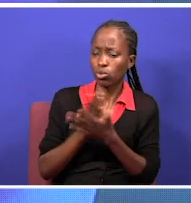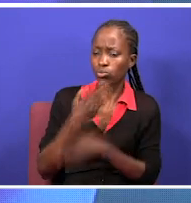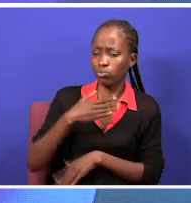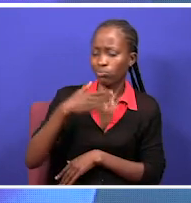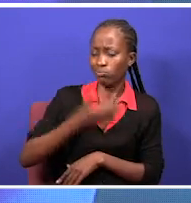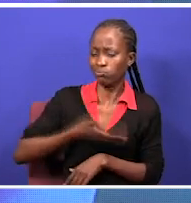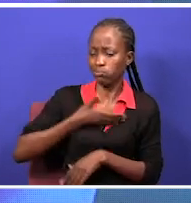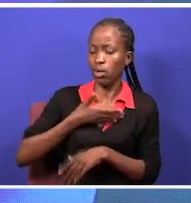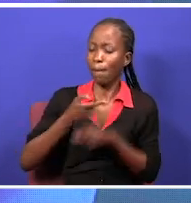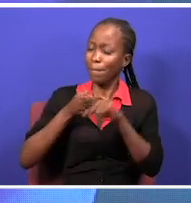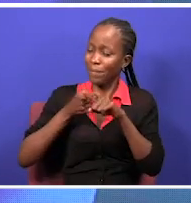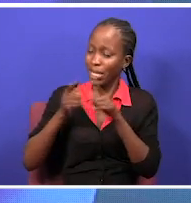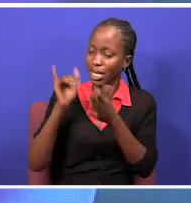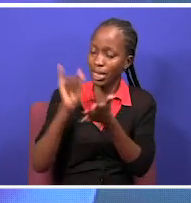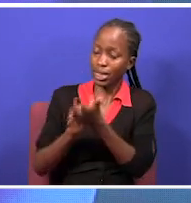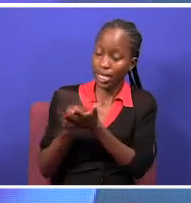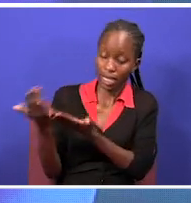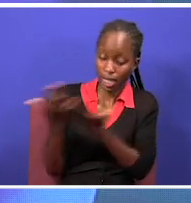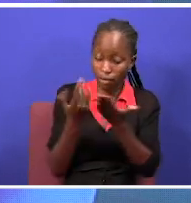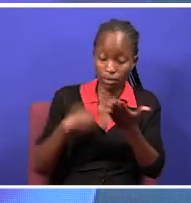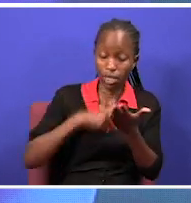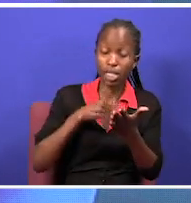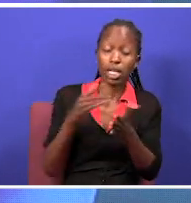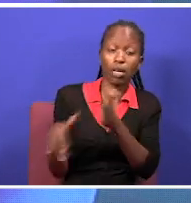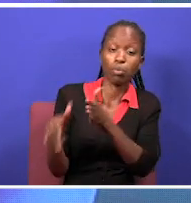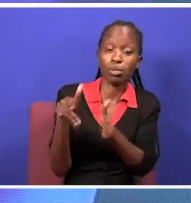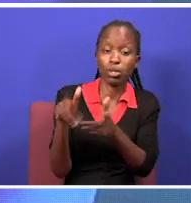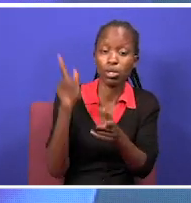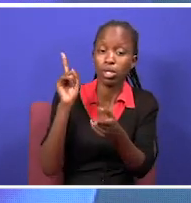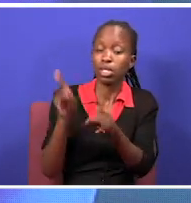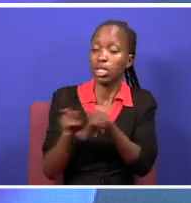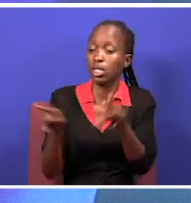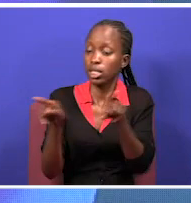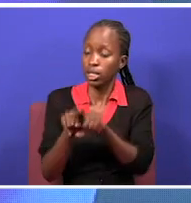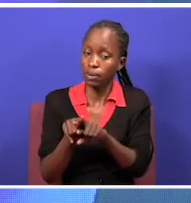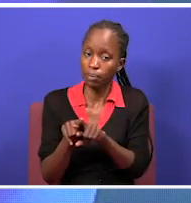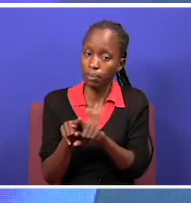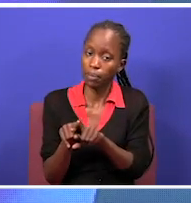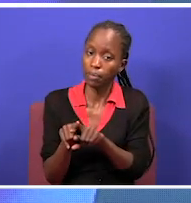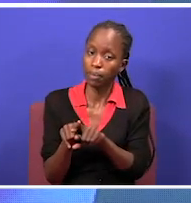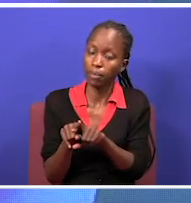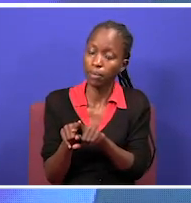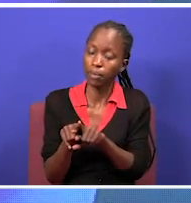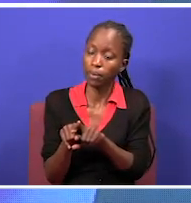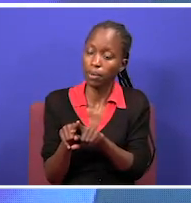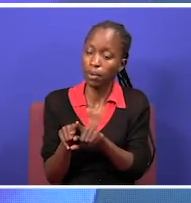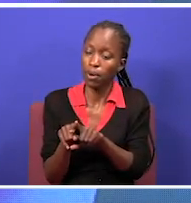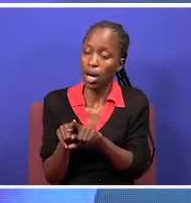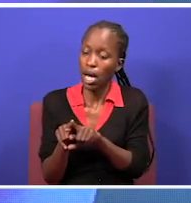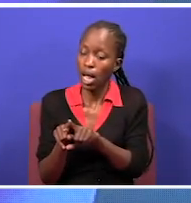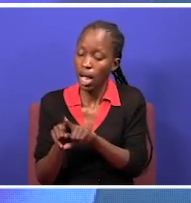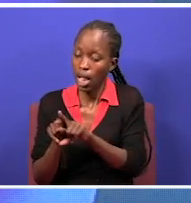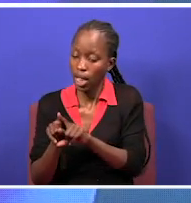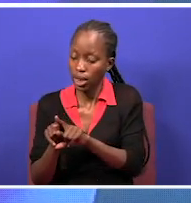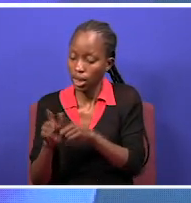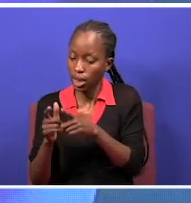resistance provides us an opportunity to turn the tables around and have them listen